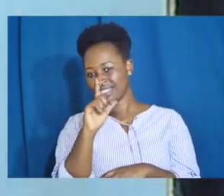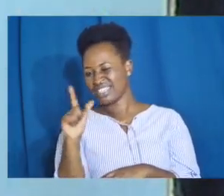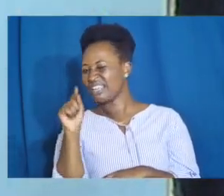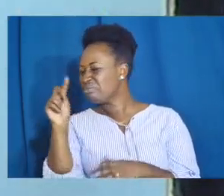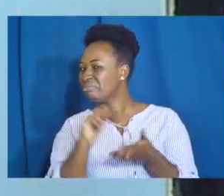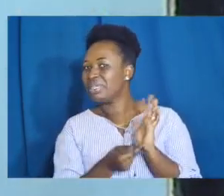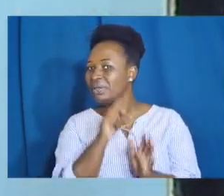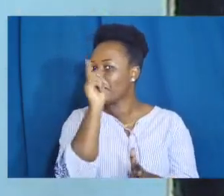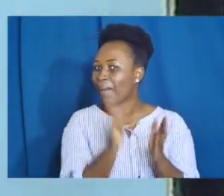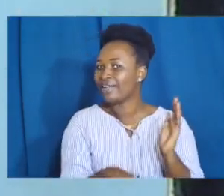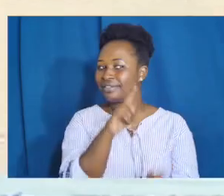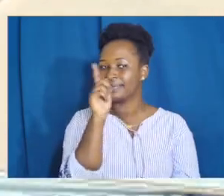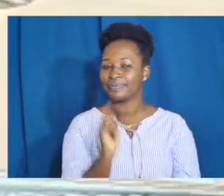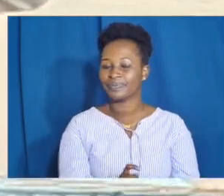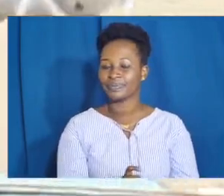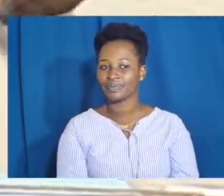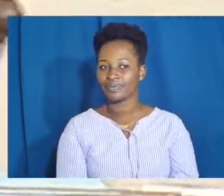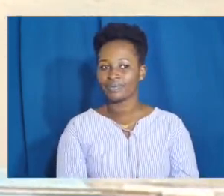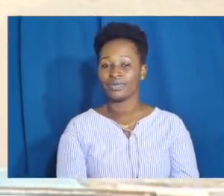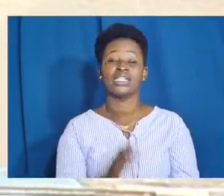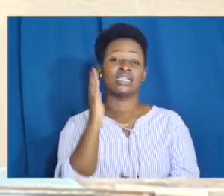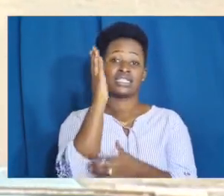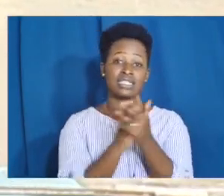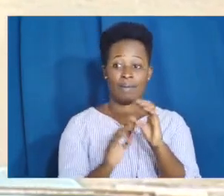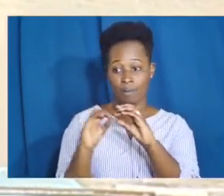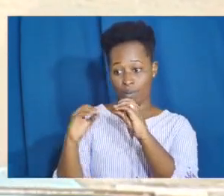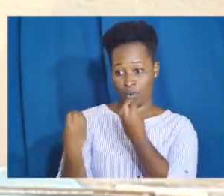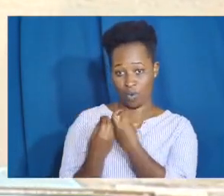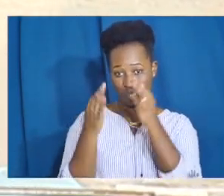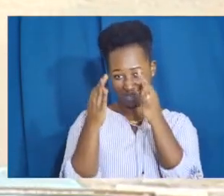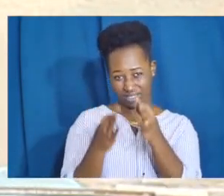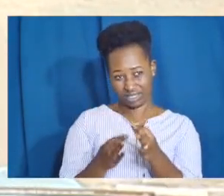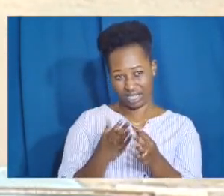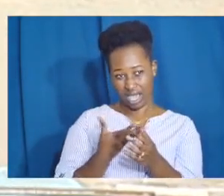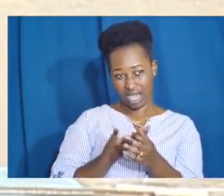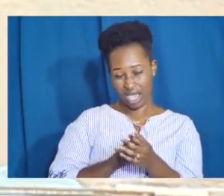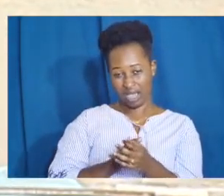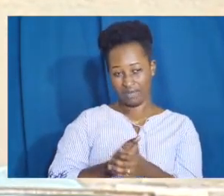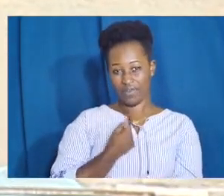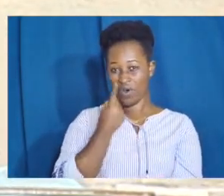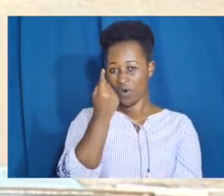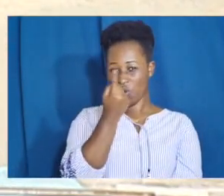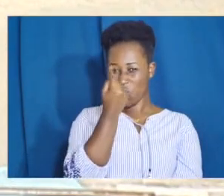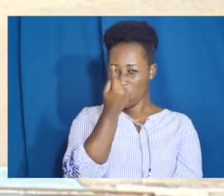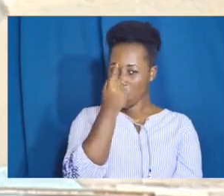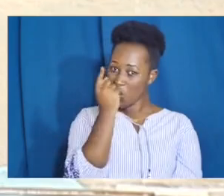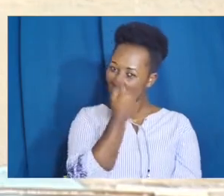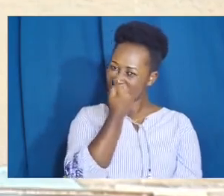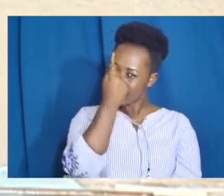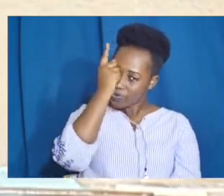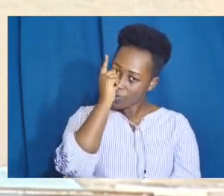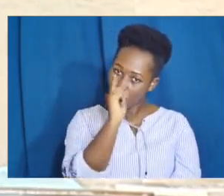mean? Some organisms have got only one cell.